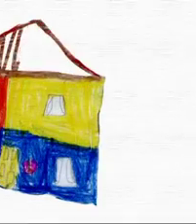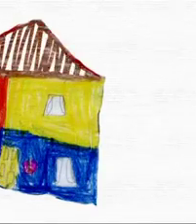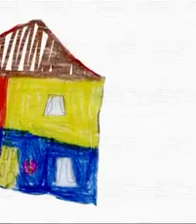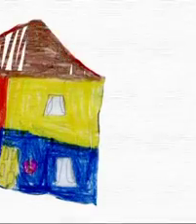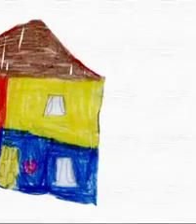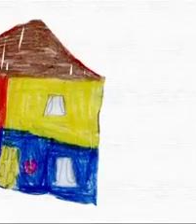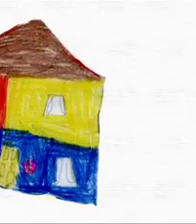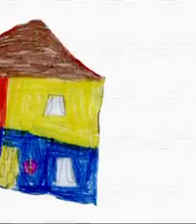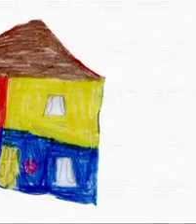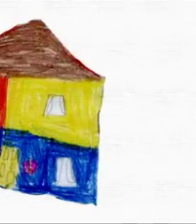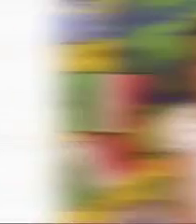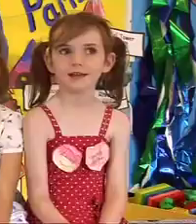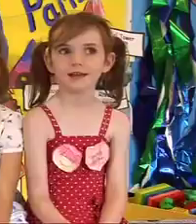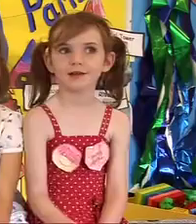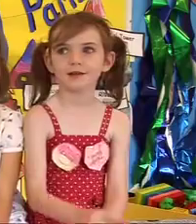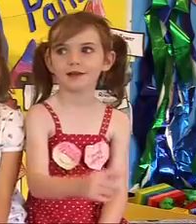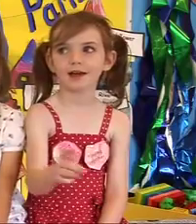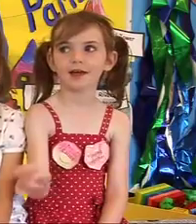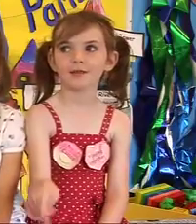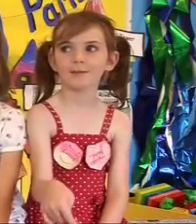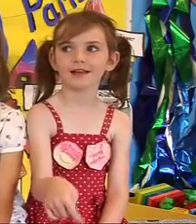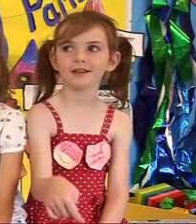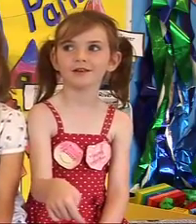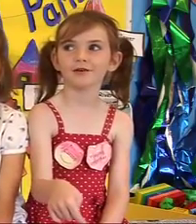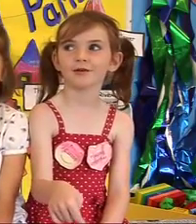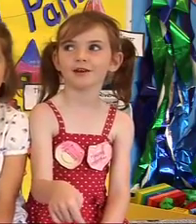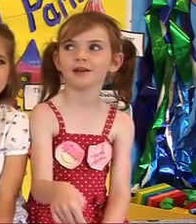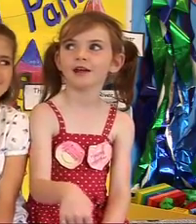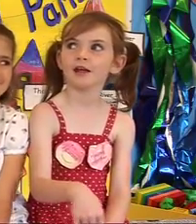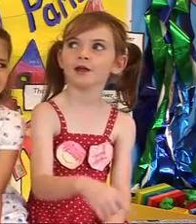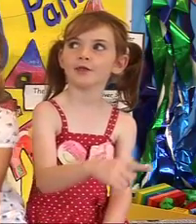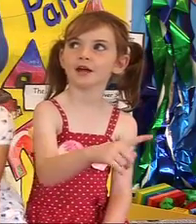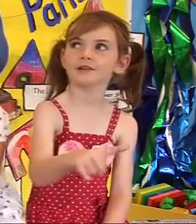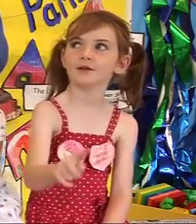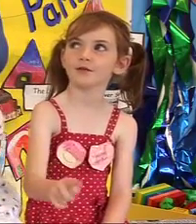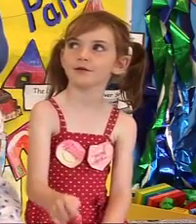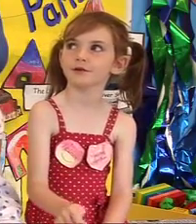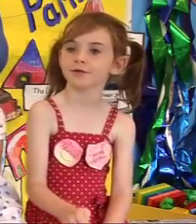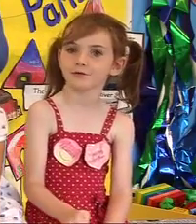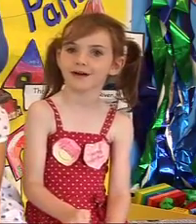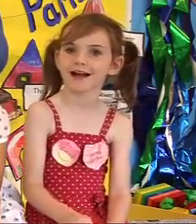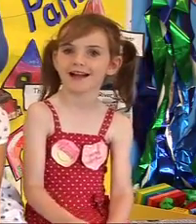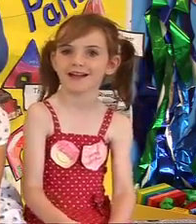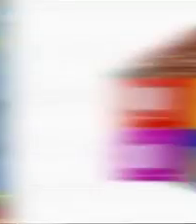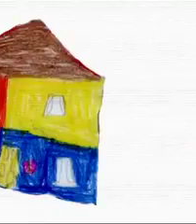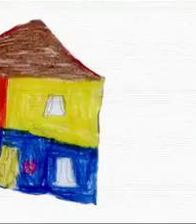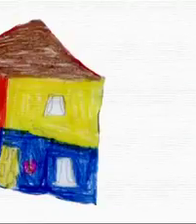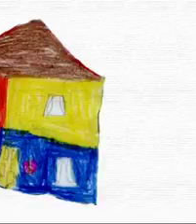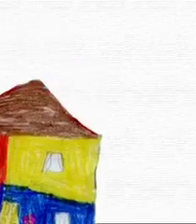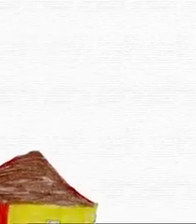on top of it it has a big nose and his head is a square